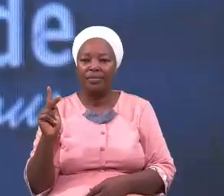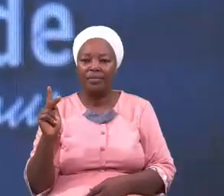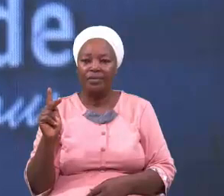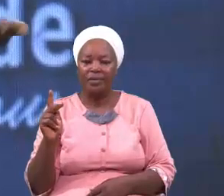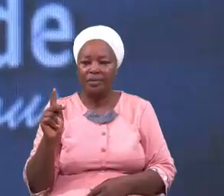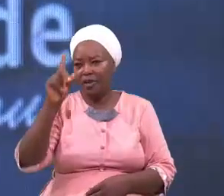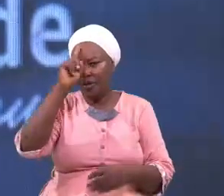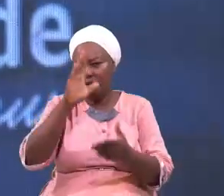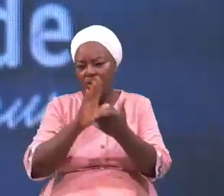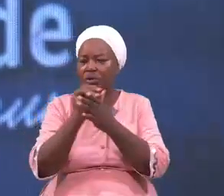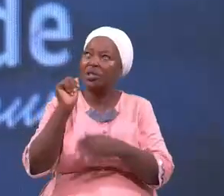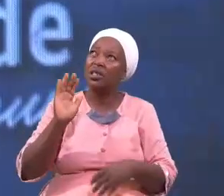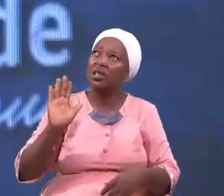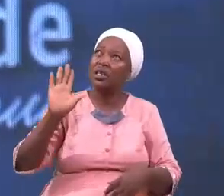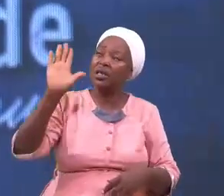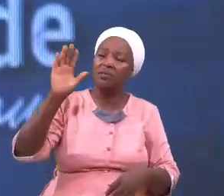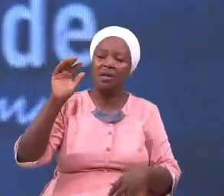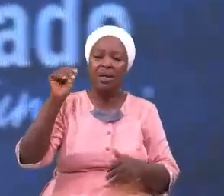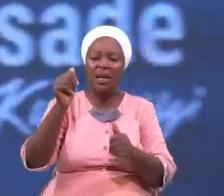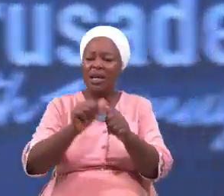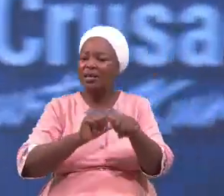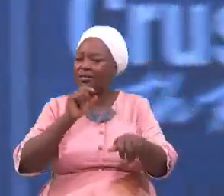Trust him at all times.